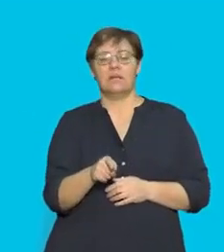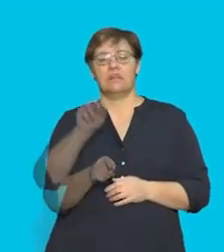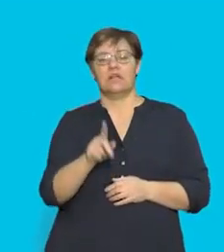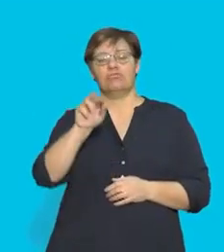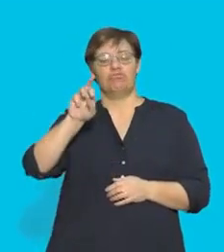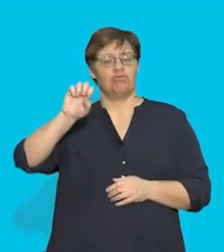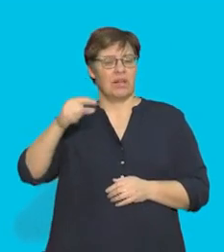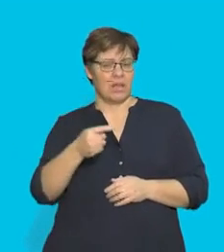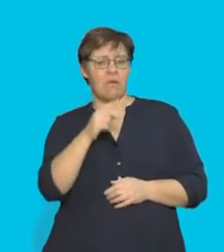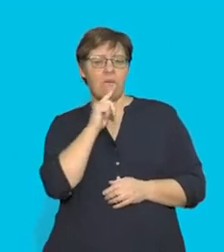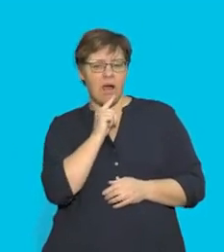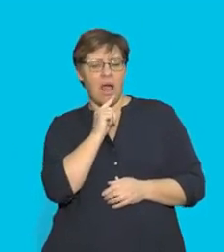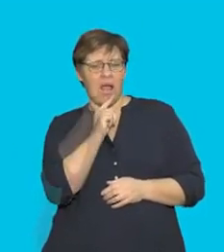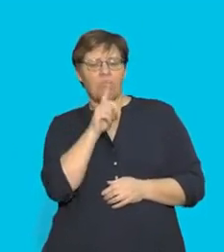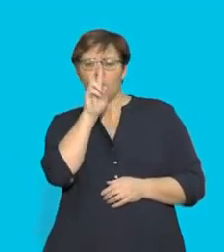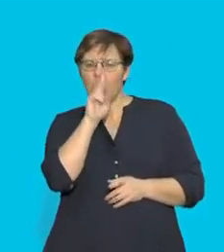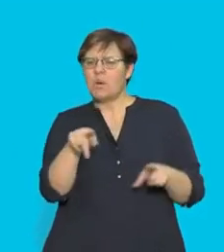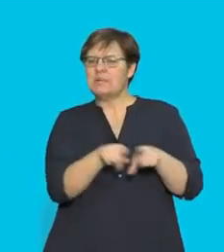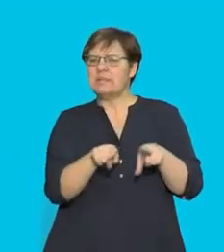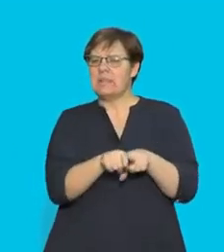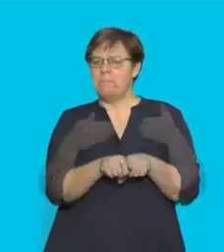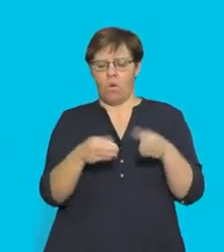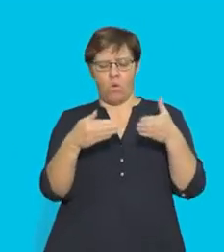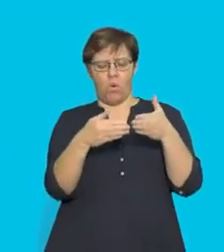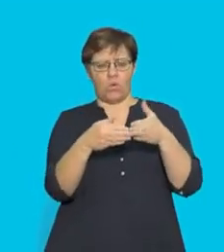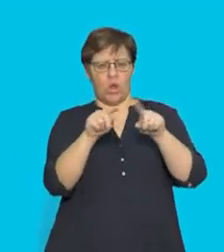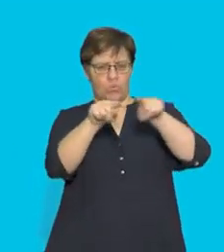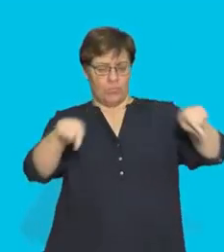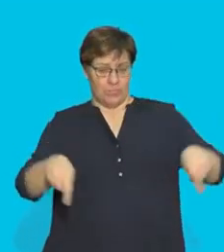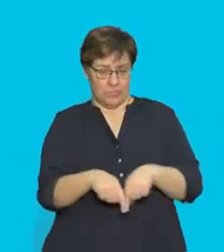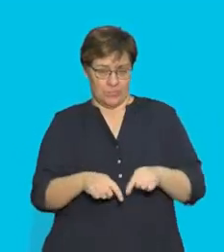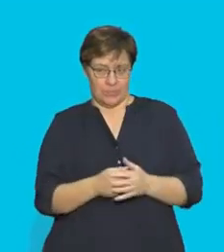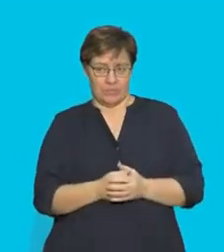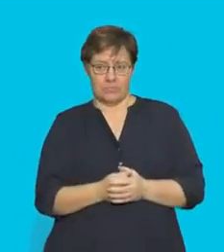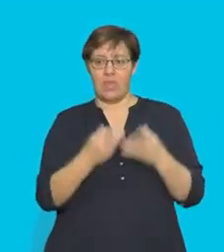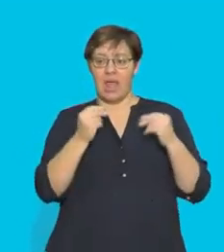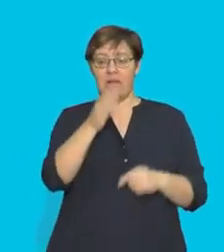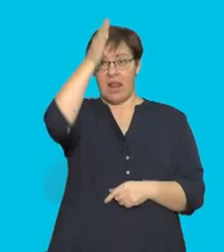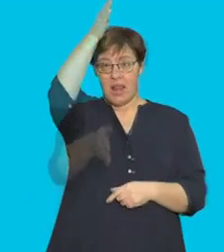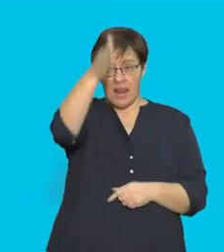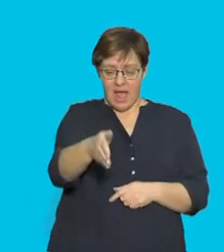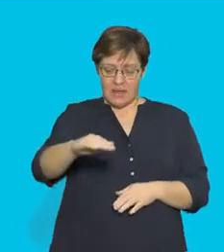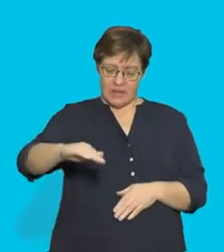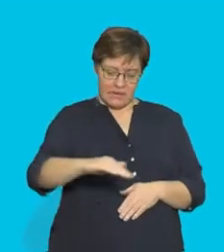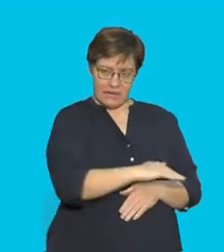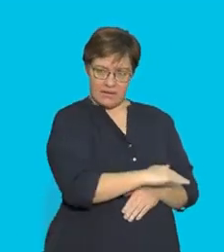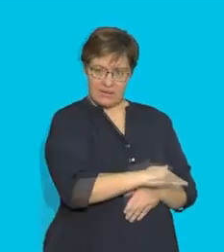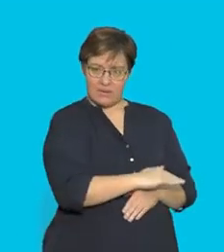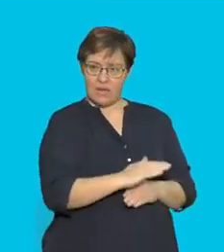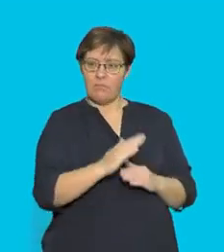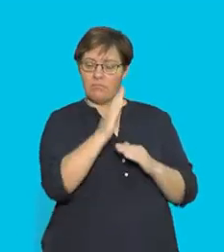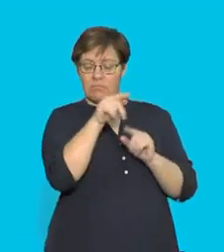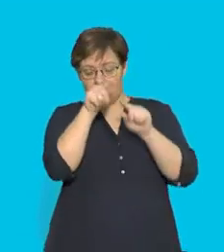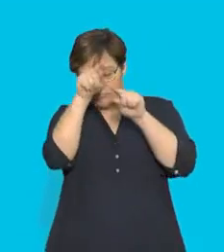kind of remind you of a corner of a room. So if you look at this room that we have here, we have that line and that corner